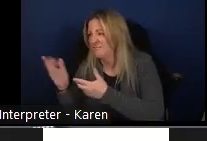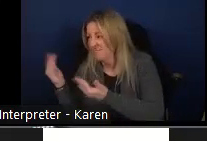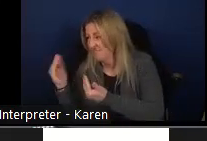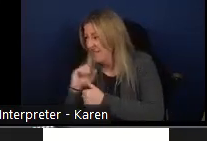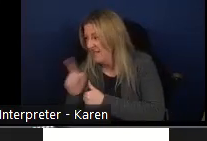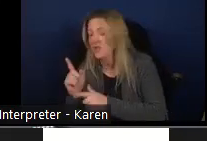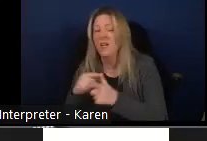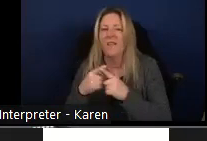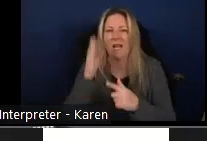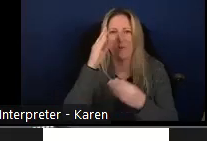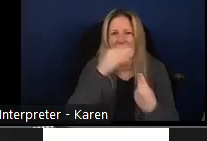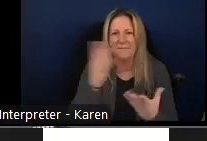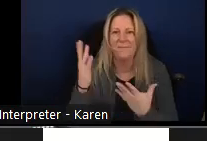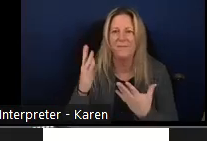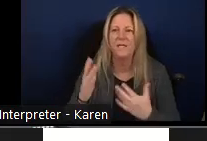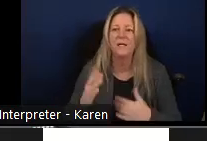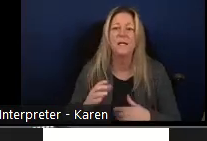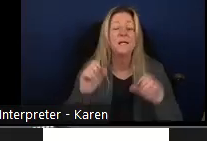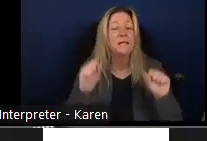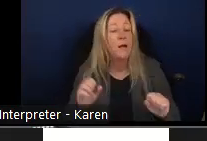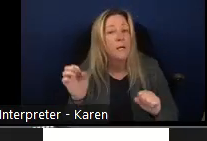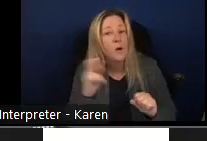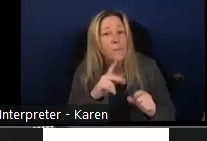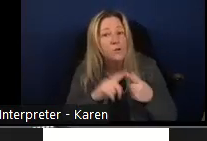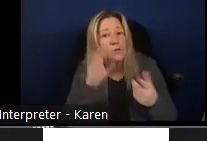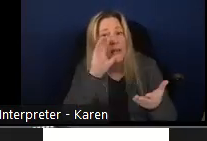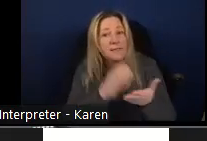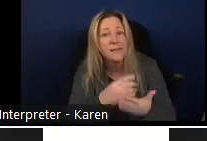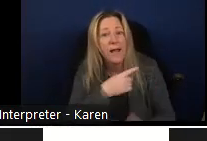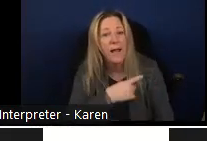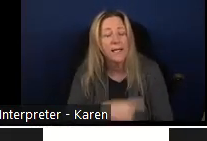Katie, it might help to go back to the slide that outlined.